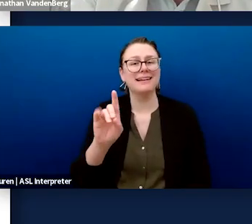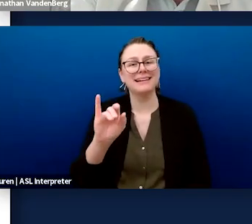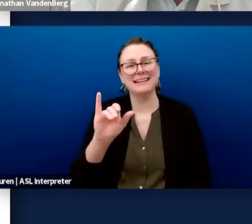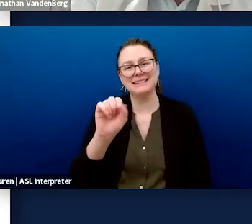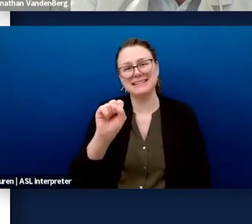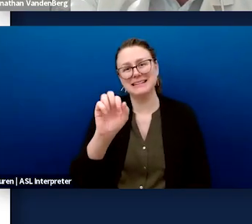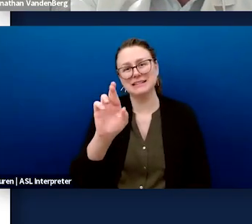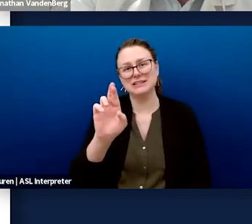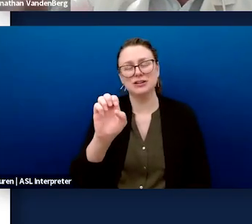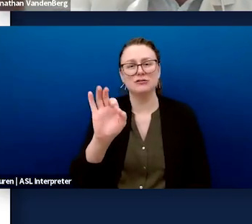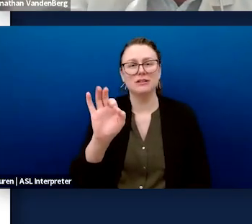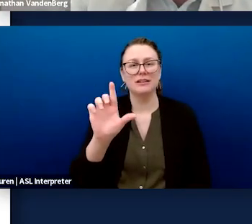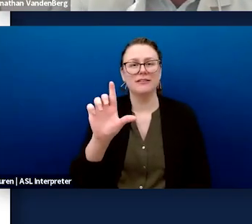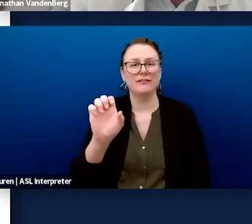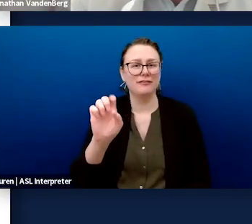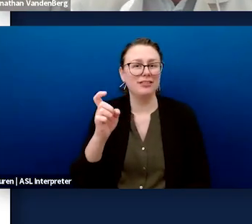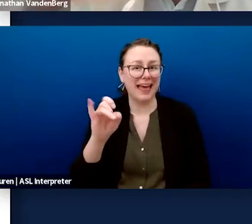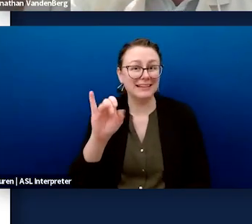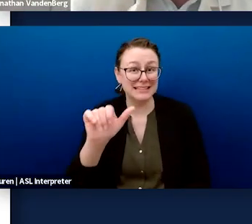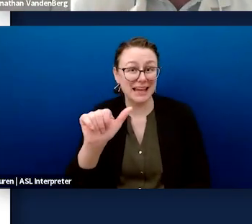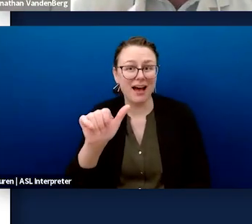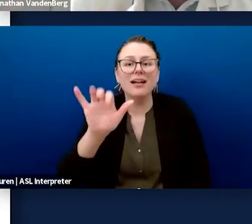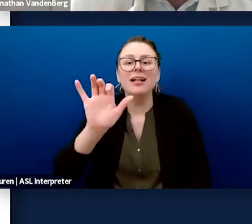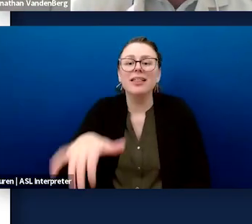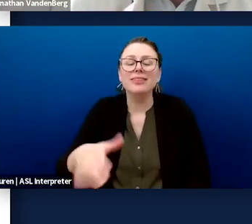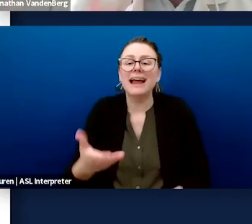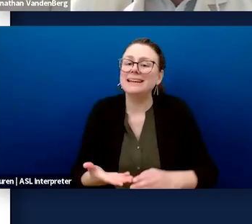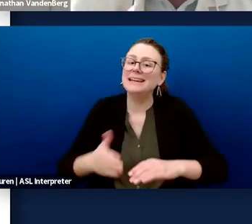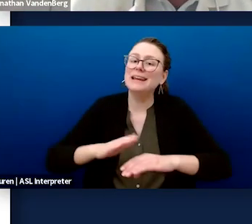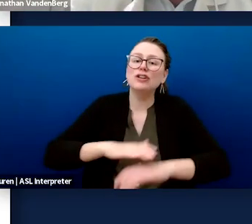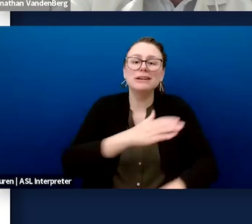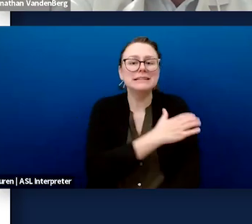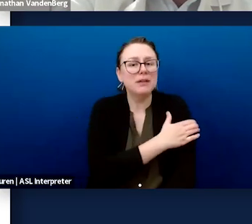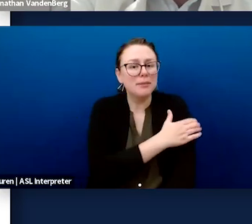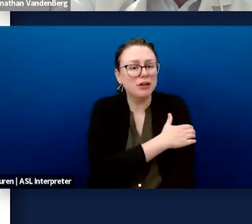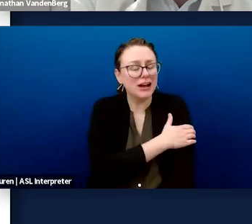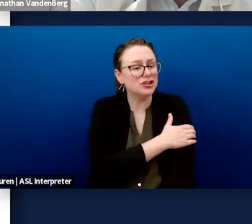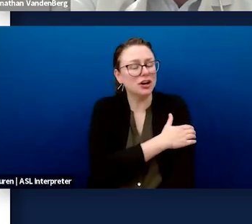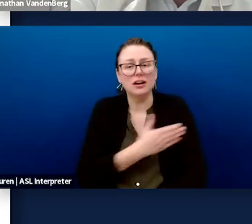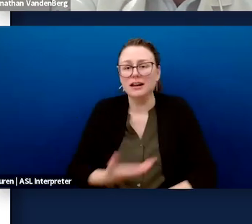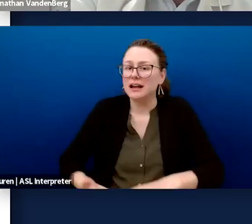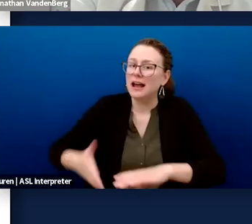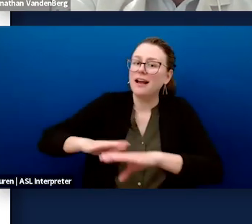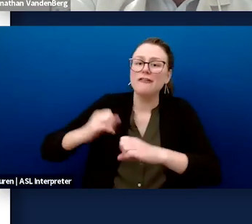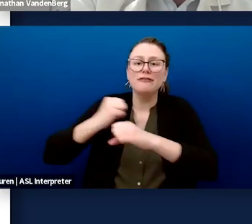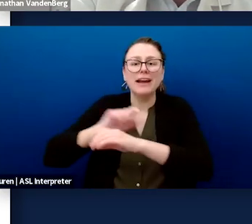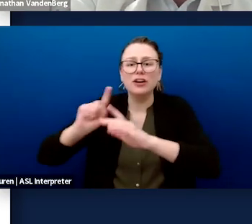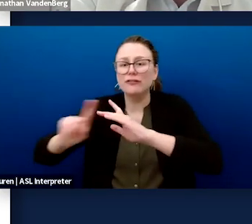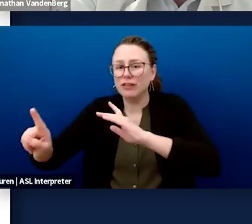But it basically increases your blood pressure, ramps up the sympathetic system. That can also cause more